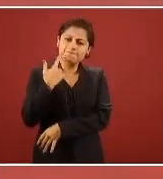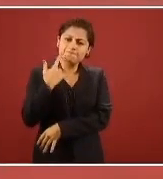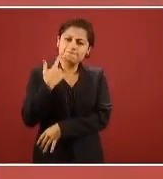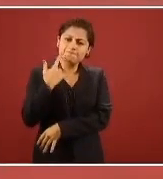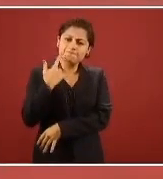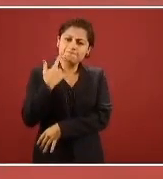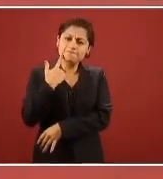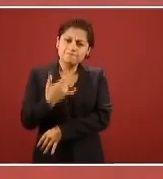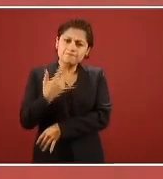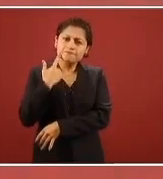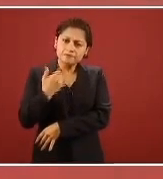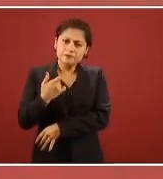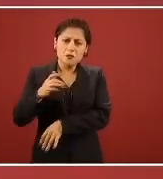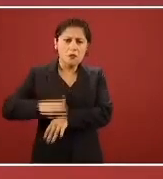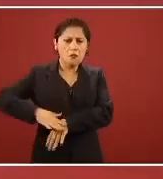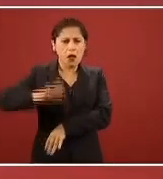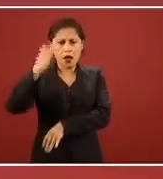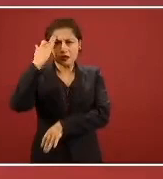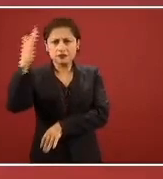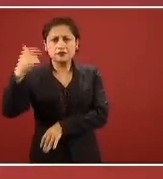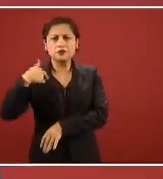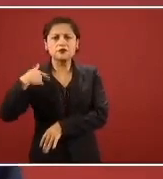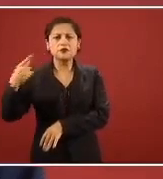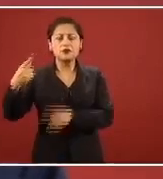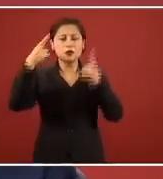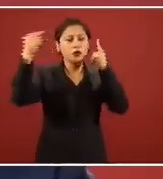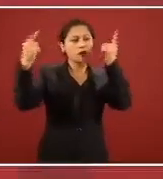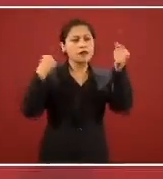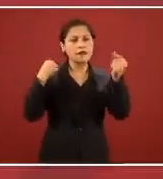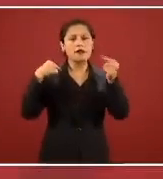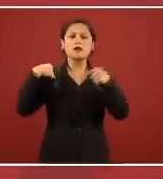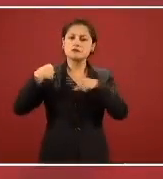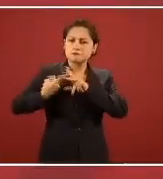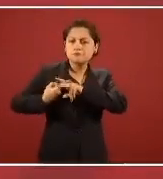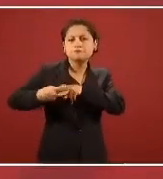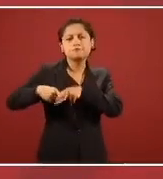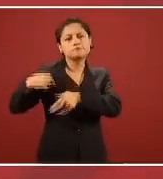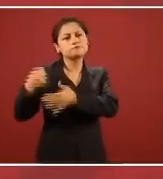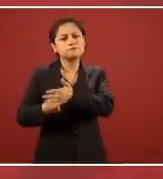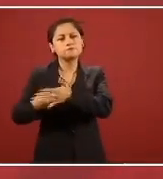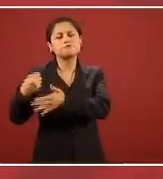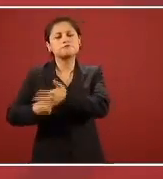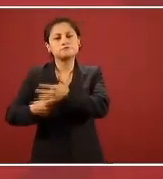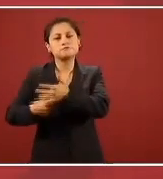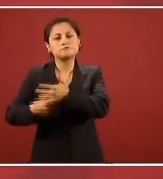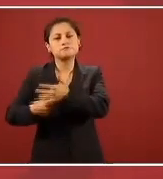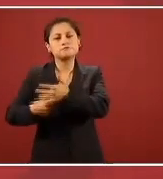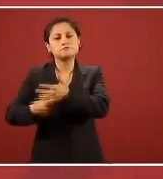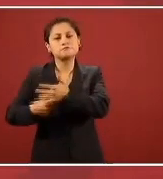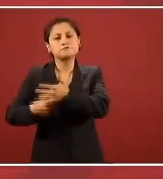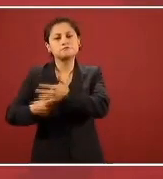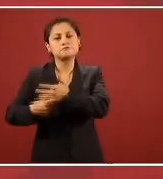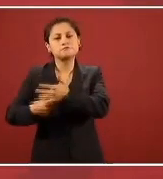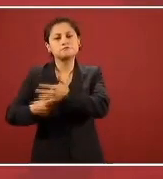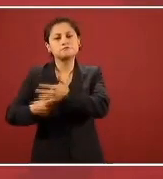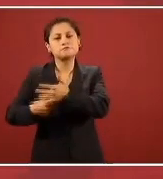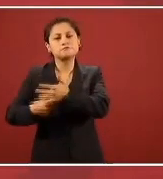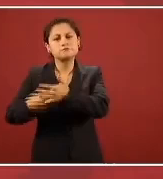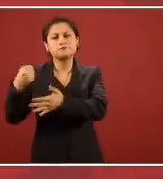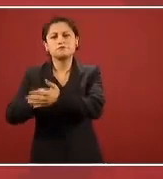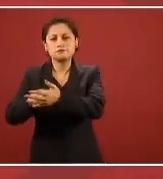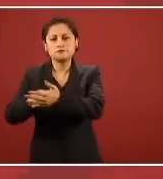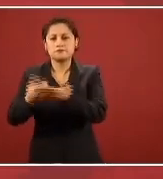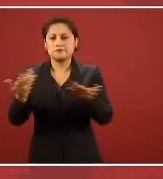I got out of school. Entonces, no so therefore, soy un presidente. I am not a